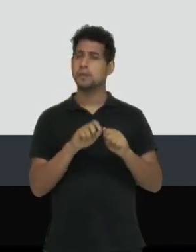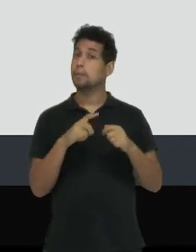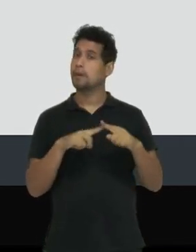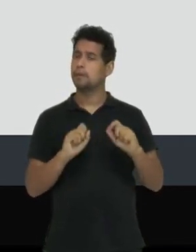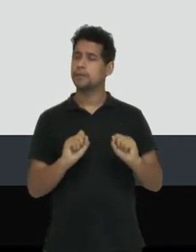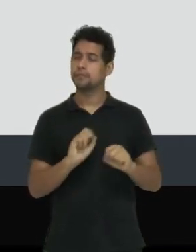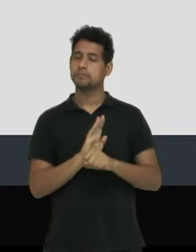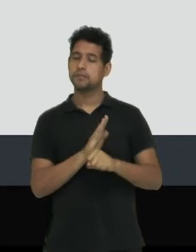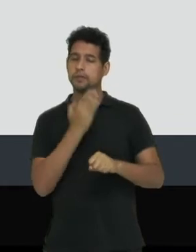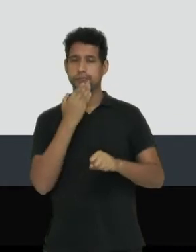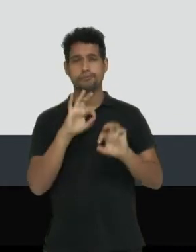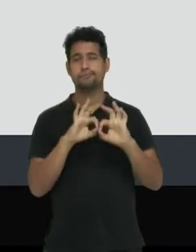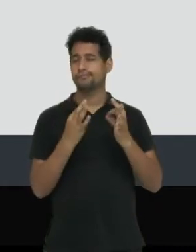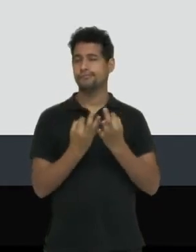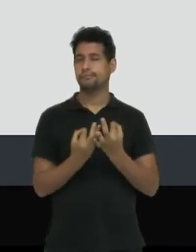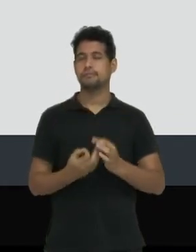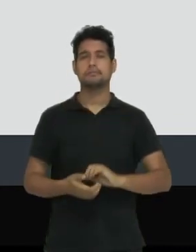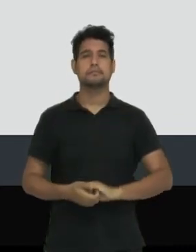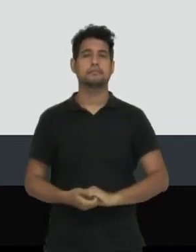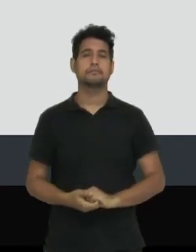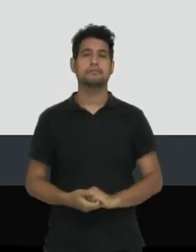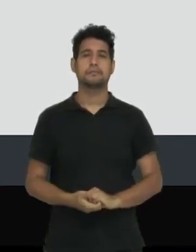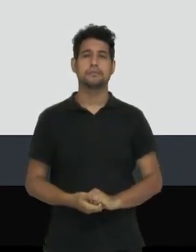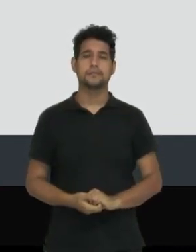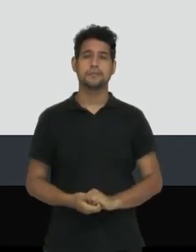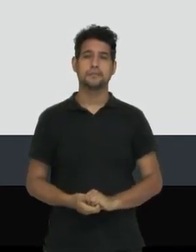Fishing. Fishing. Pescar.